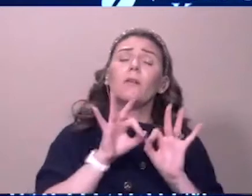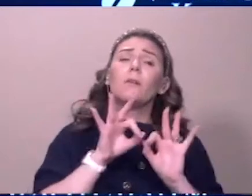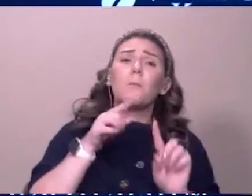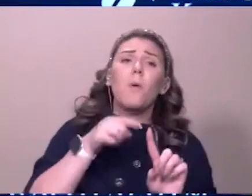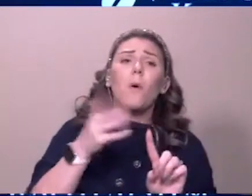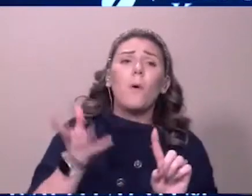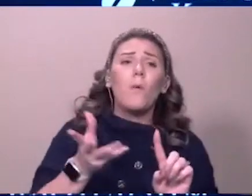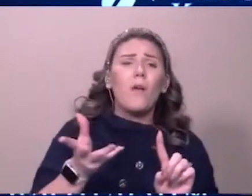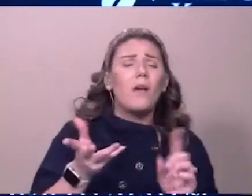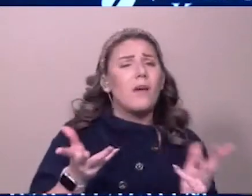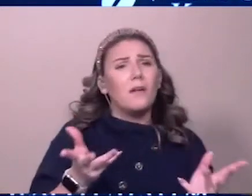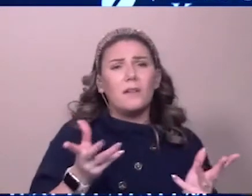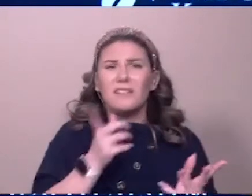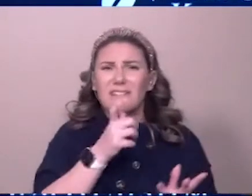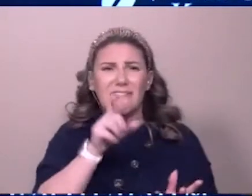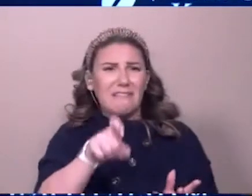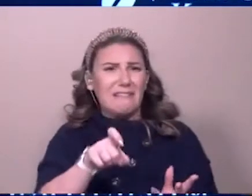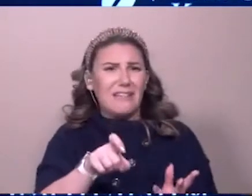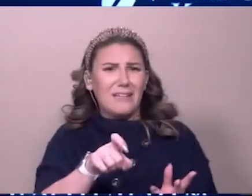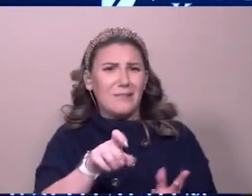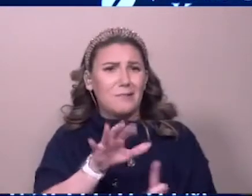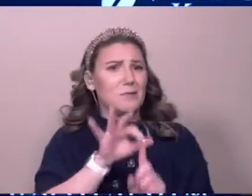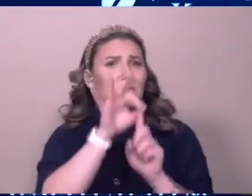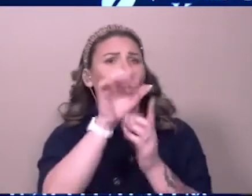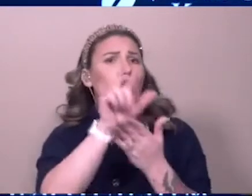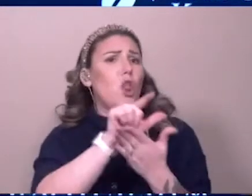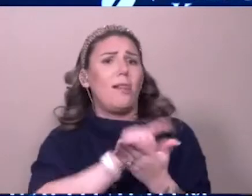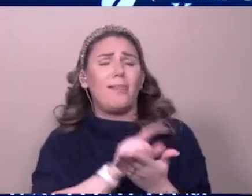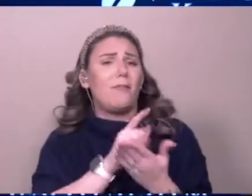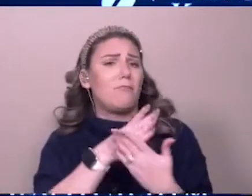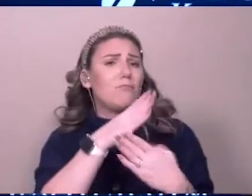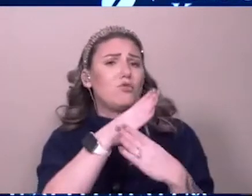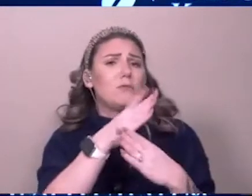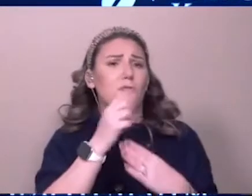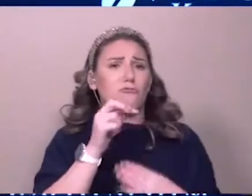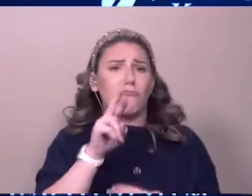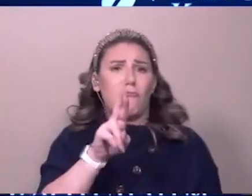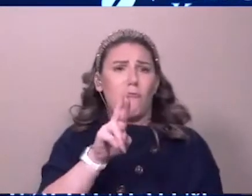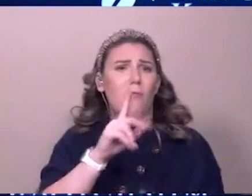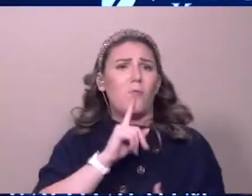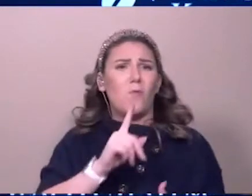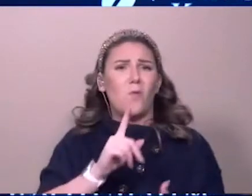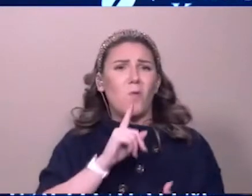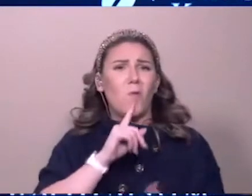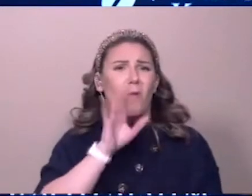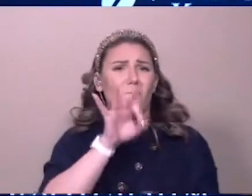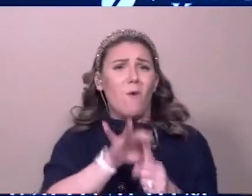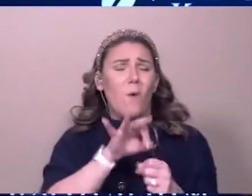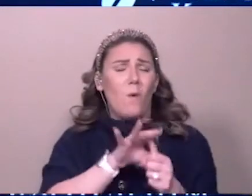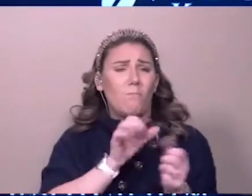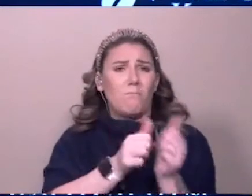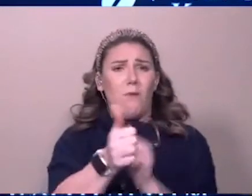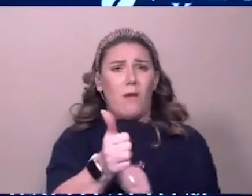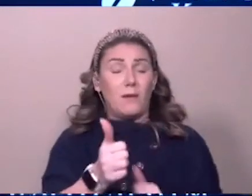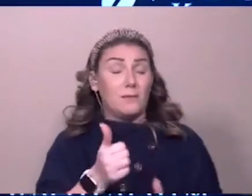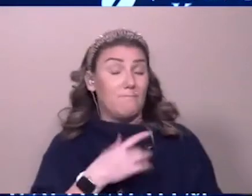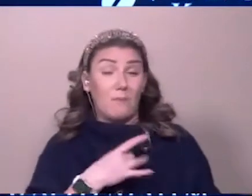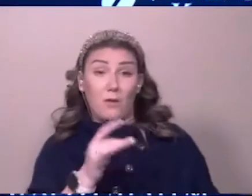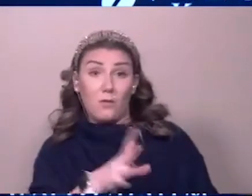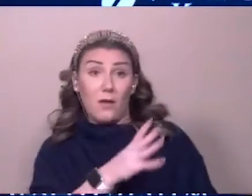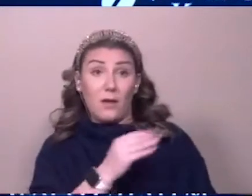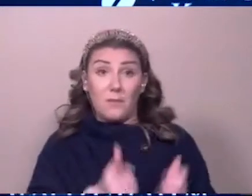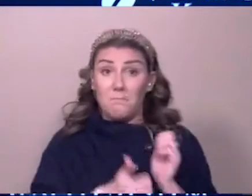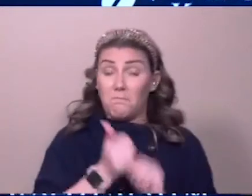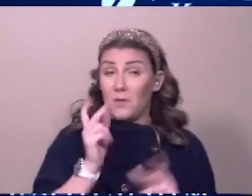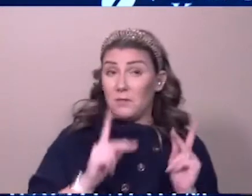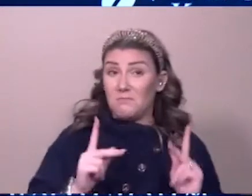that we don't need special legal protections or special bills to allow that to go on. Again, it's not something I like, and the majority of our folks don't do